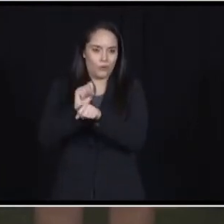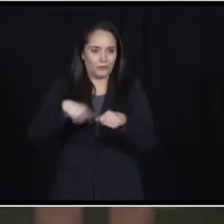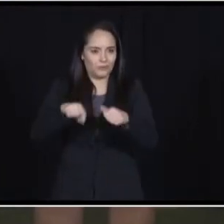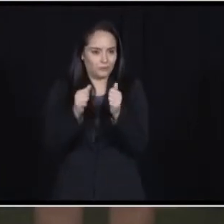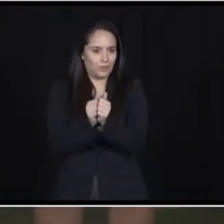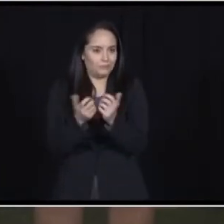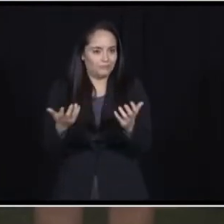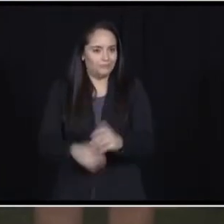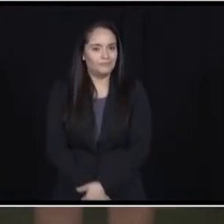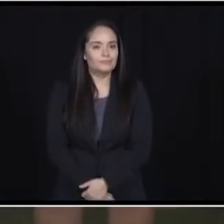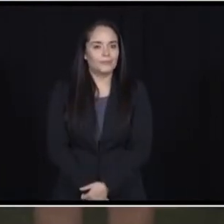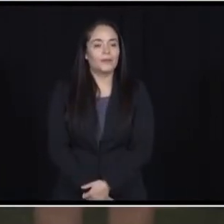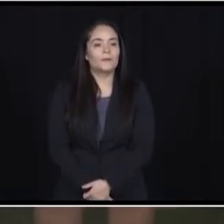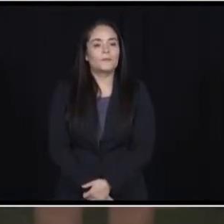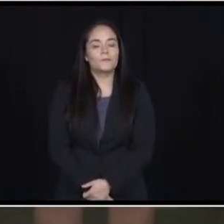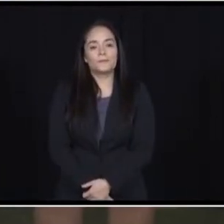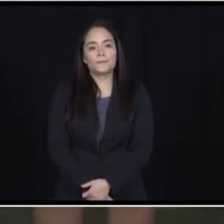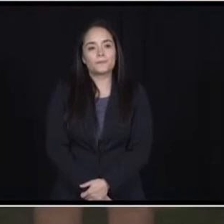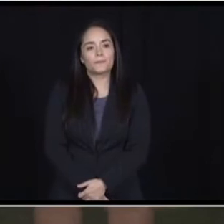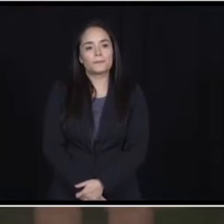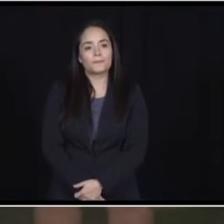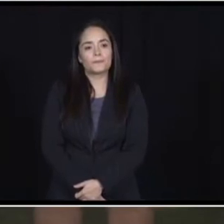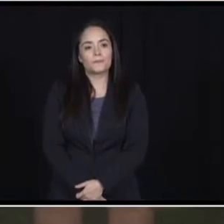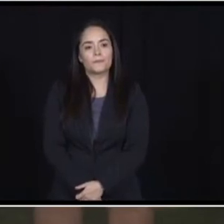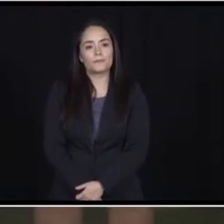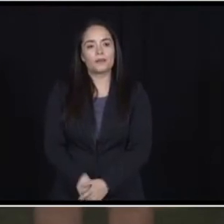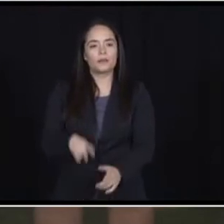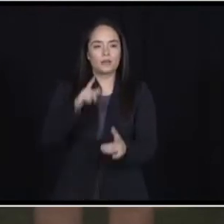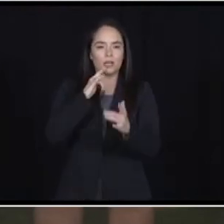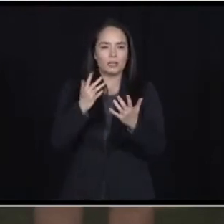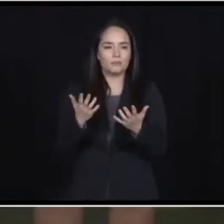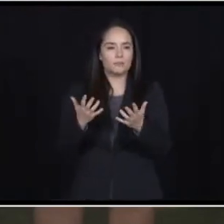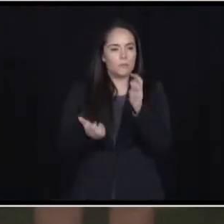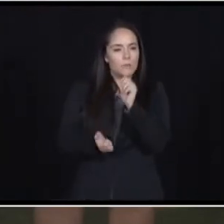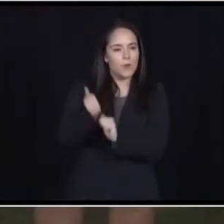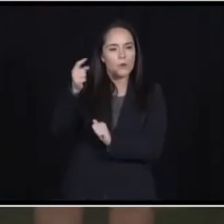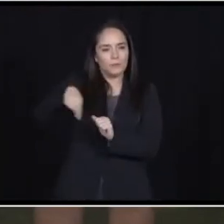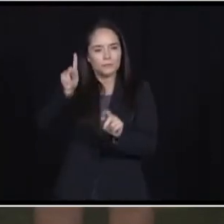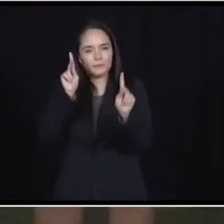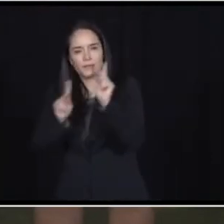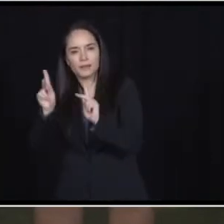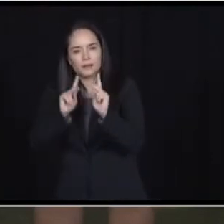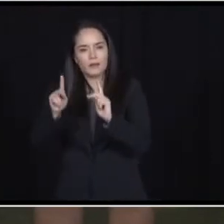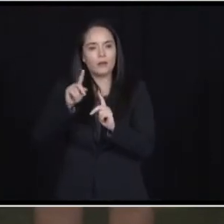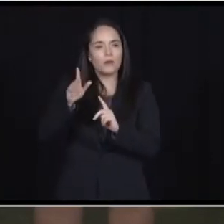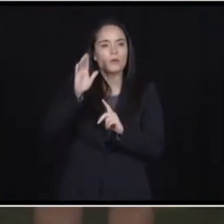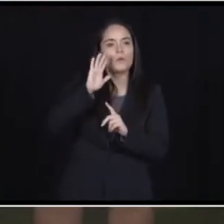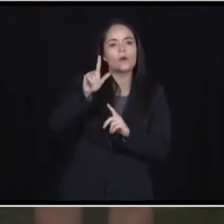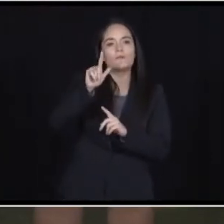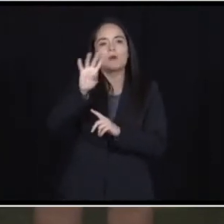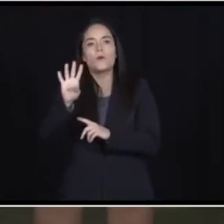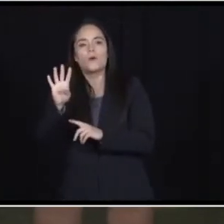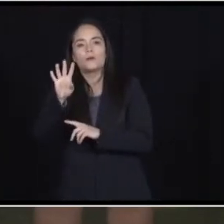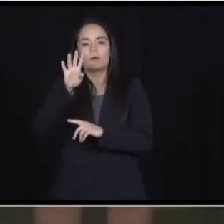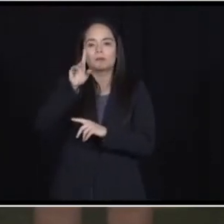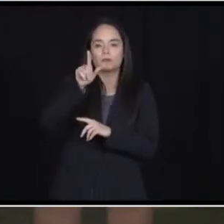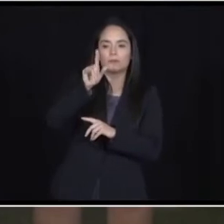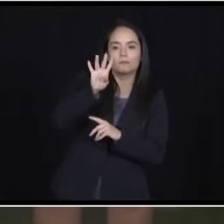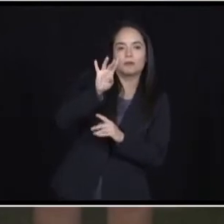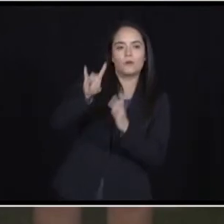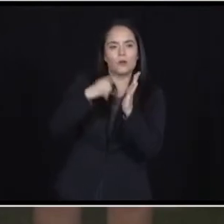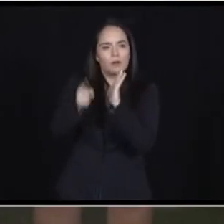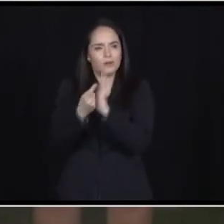80% of the people are getting a 24-hour service or 48. We need 100%, and especially long-term care. Number